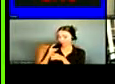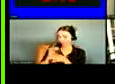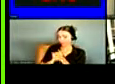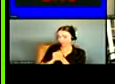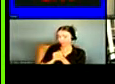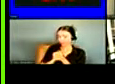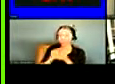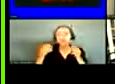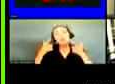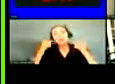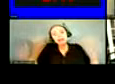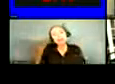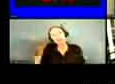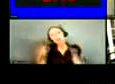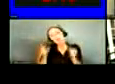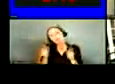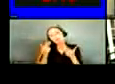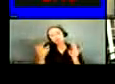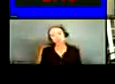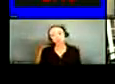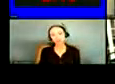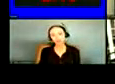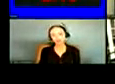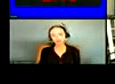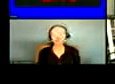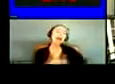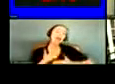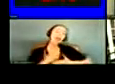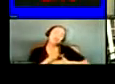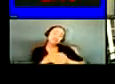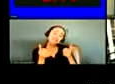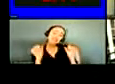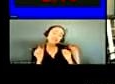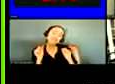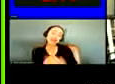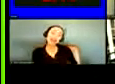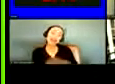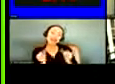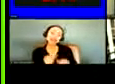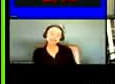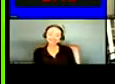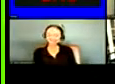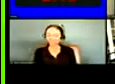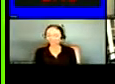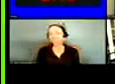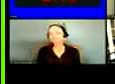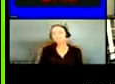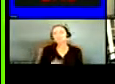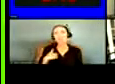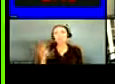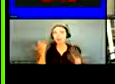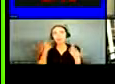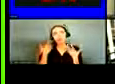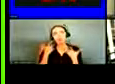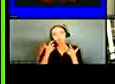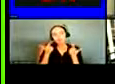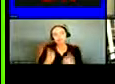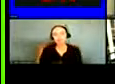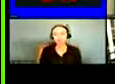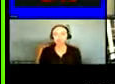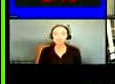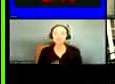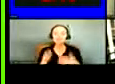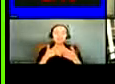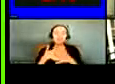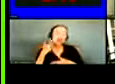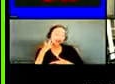Nobody's laughing. Okay, never mind. I appreciate the attempt at levity though. Thank you. I'll let it ride. Yes, I think we all appreciate the